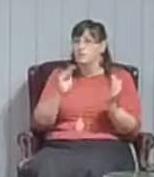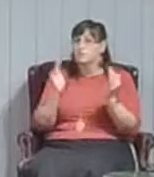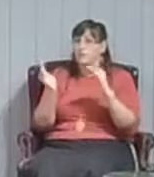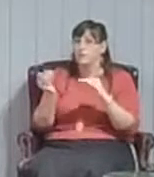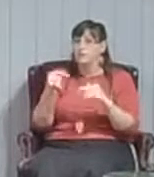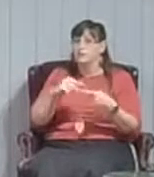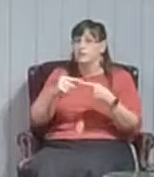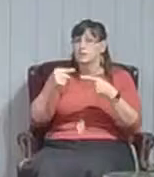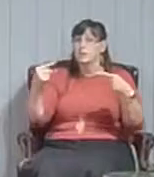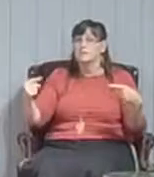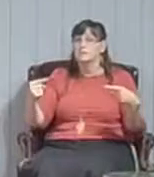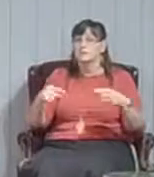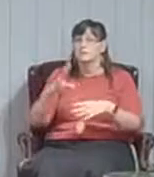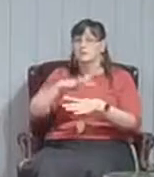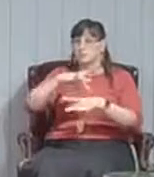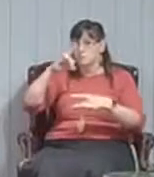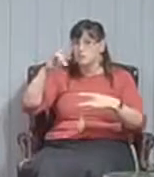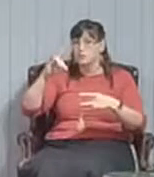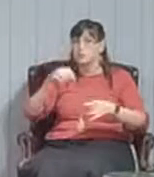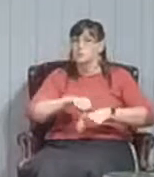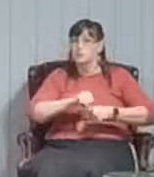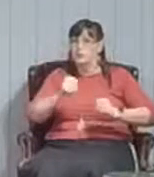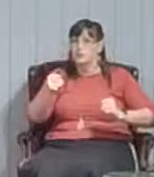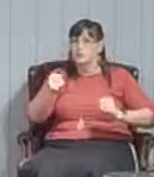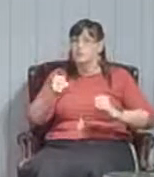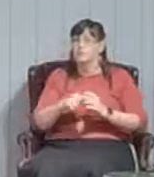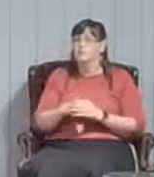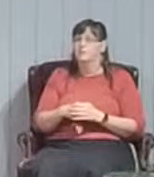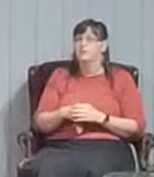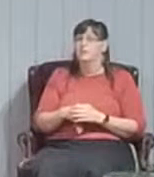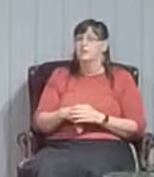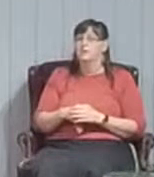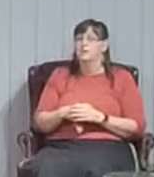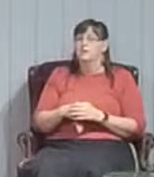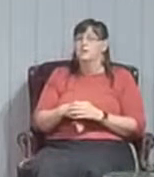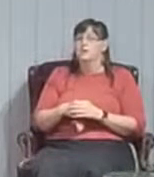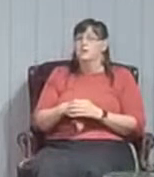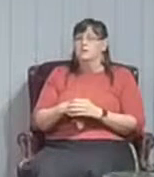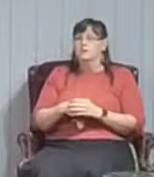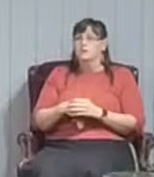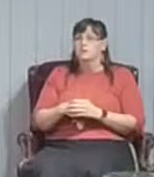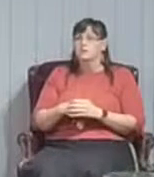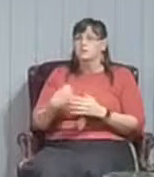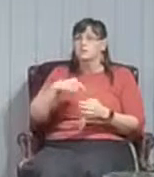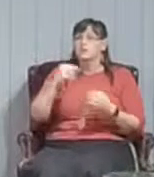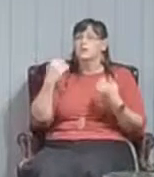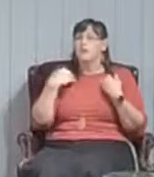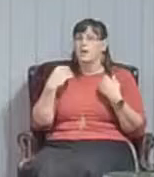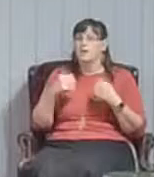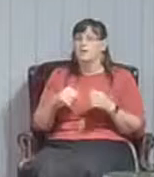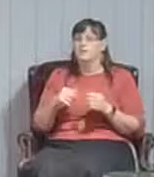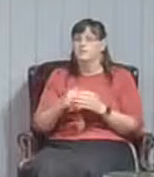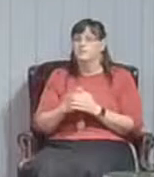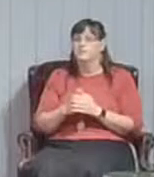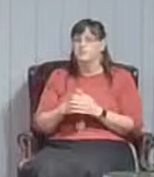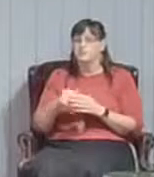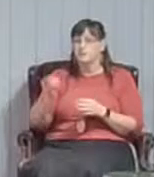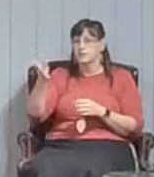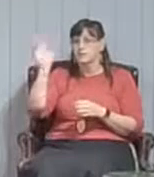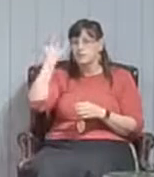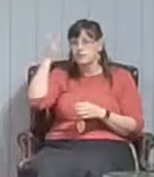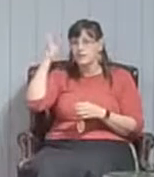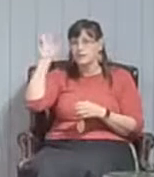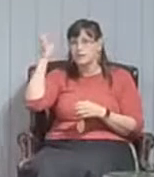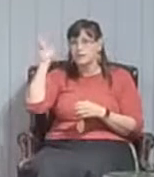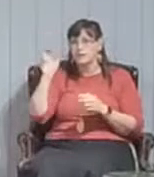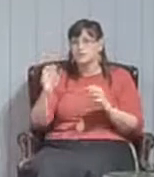spiritual weapons that we've got. So there's the device of compromise, there's a device